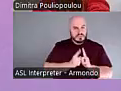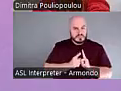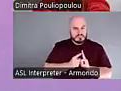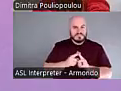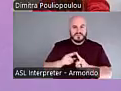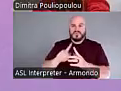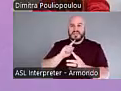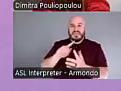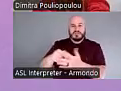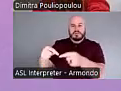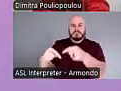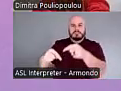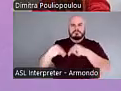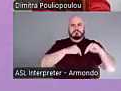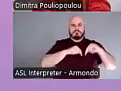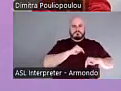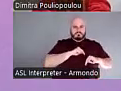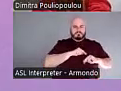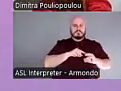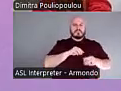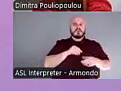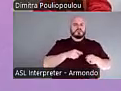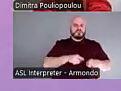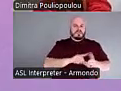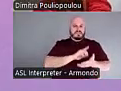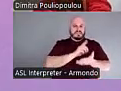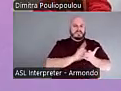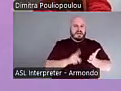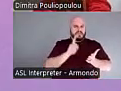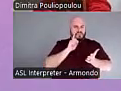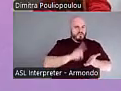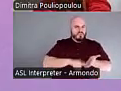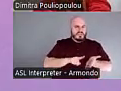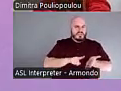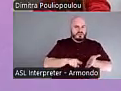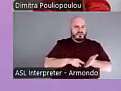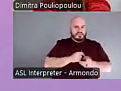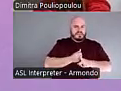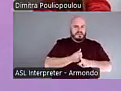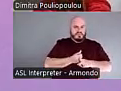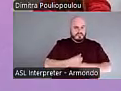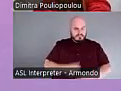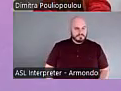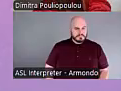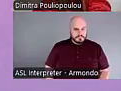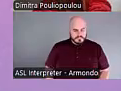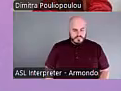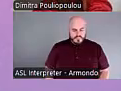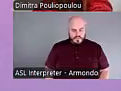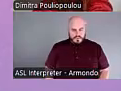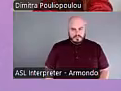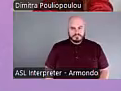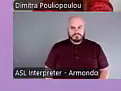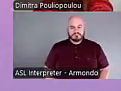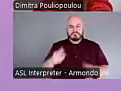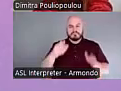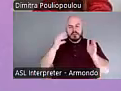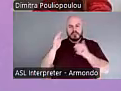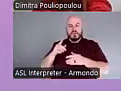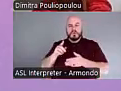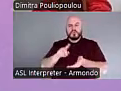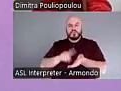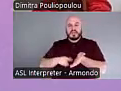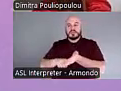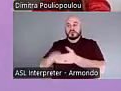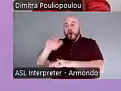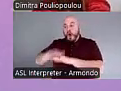much earlier during the design of the research itself. So this is the shift from doing research on people